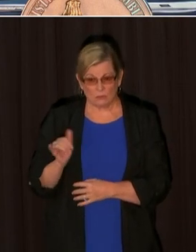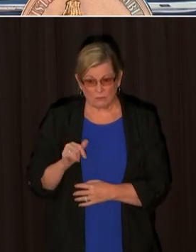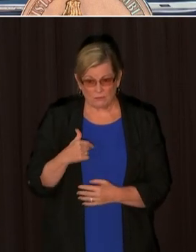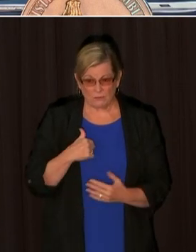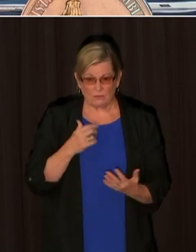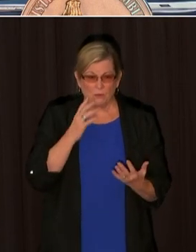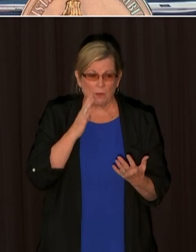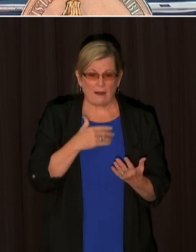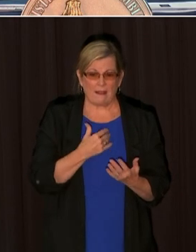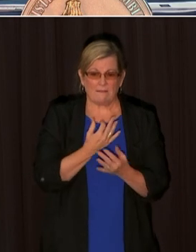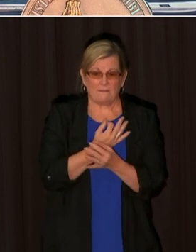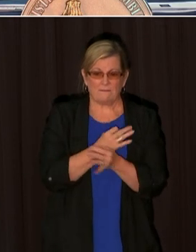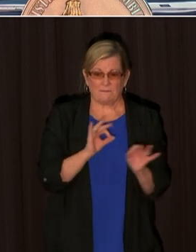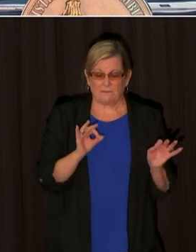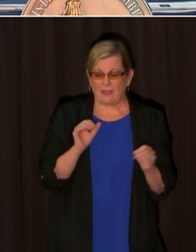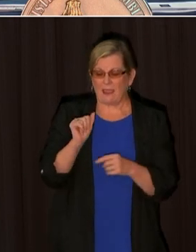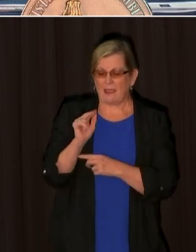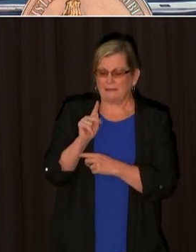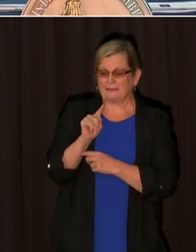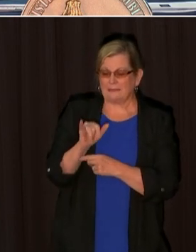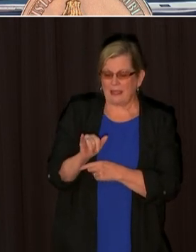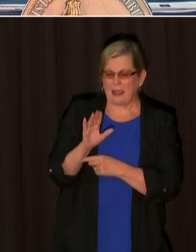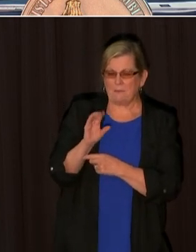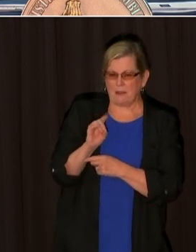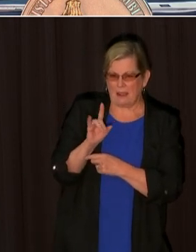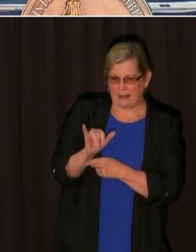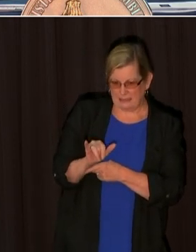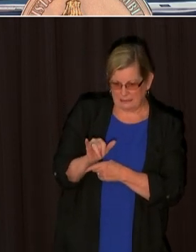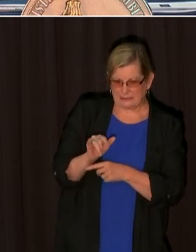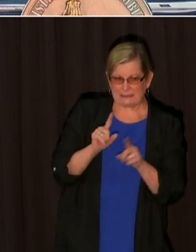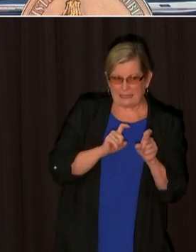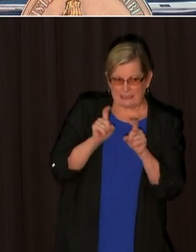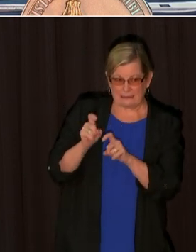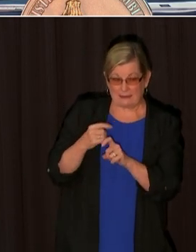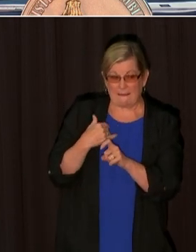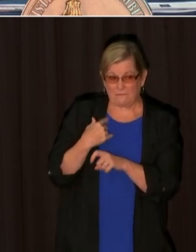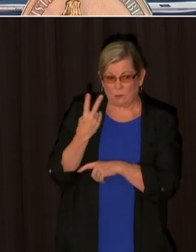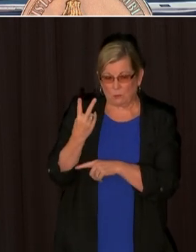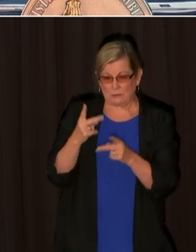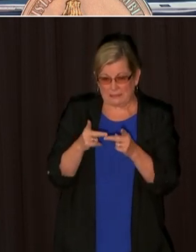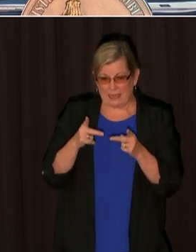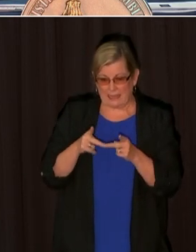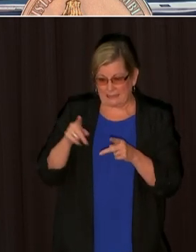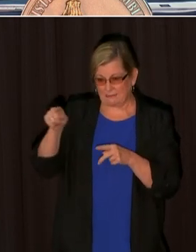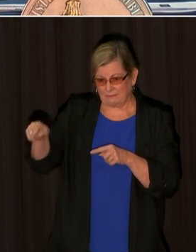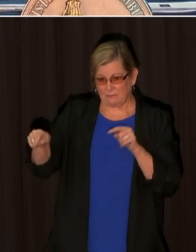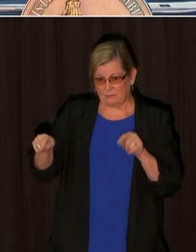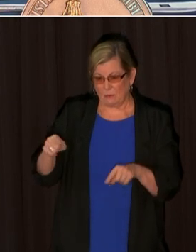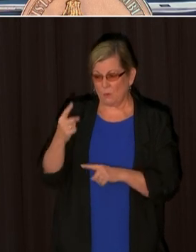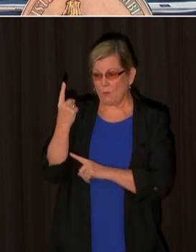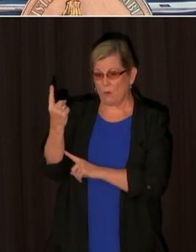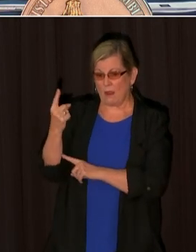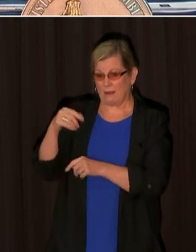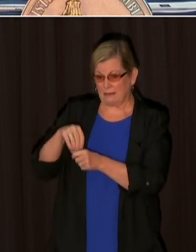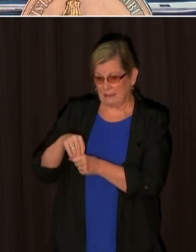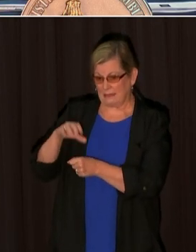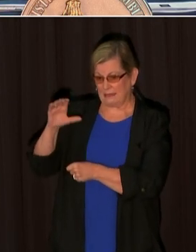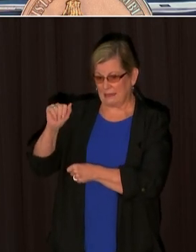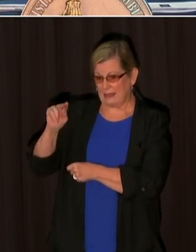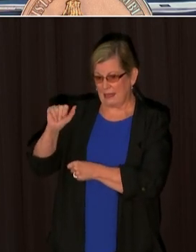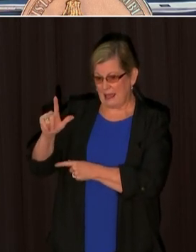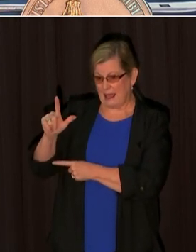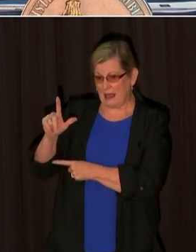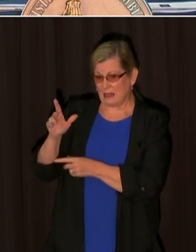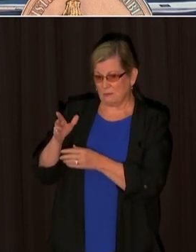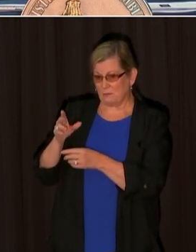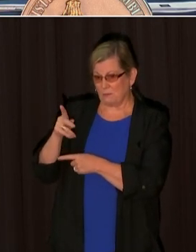antibody testing available, and now we have 2 locations. The original location at Canal Park and now at Tacoma